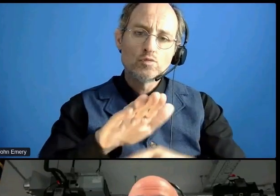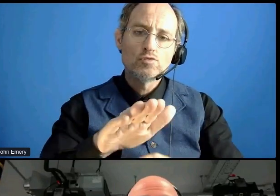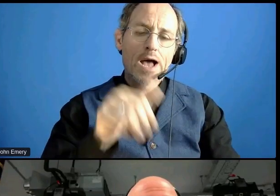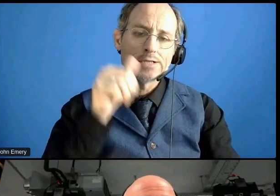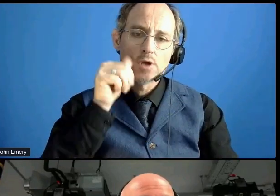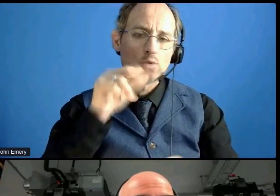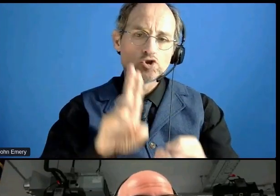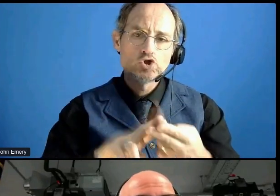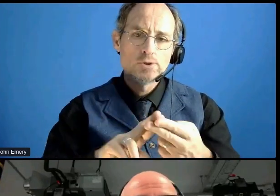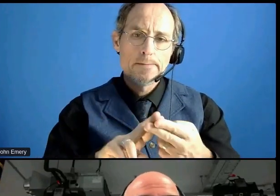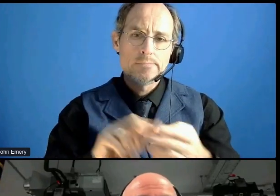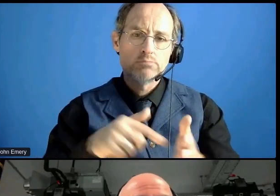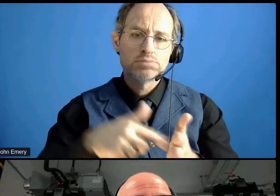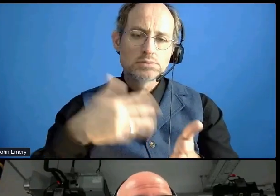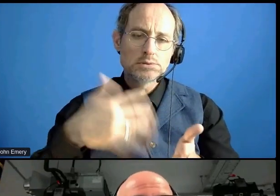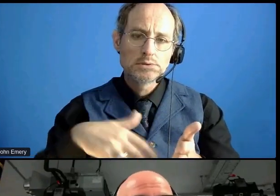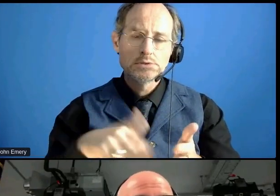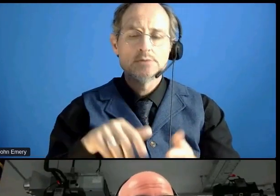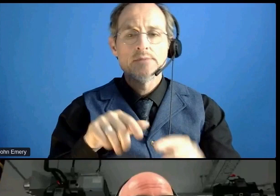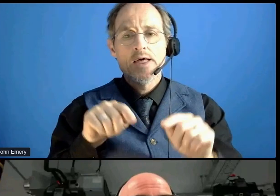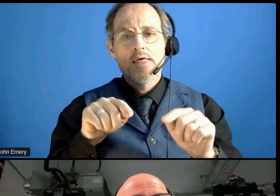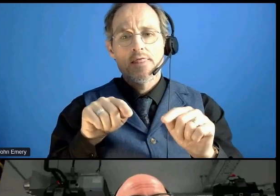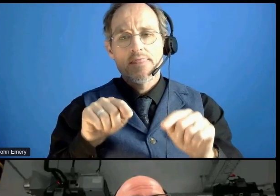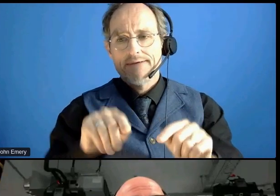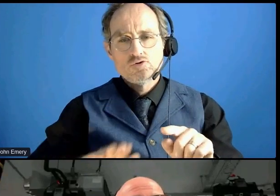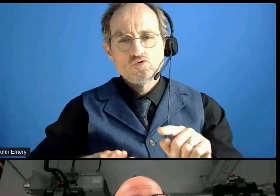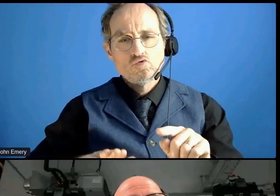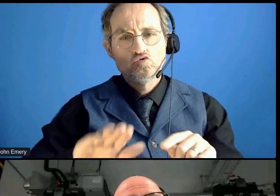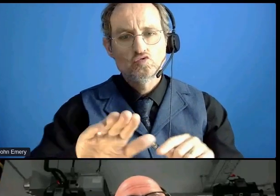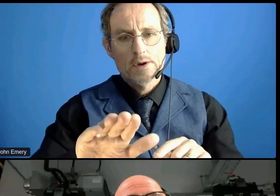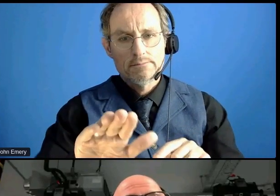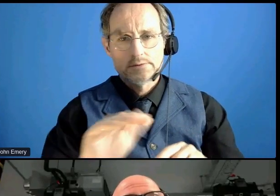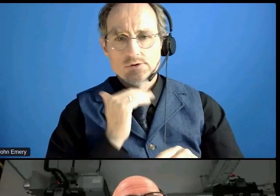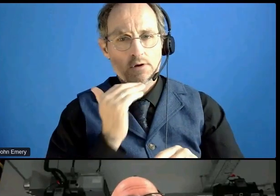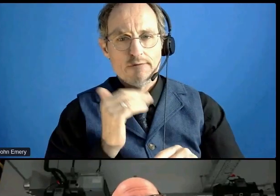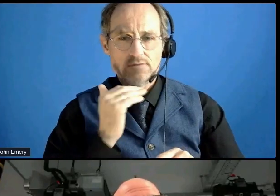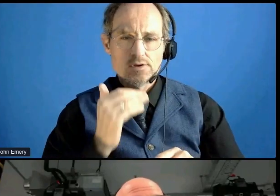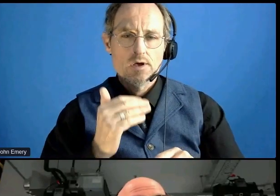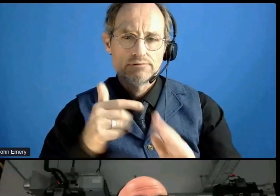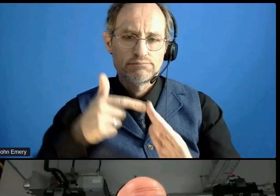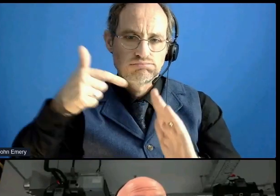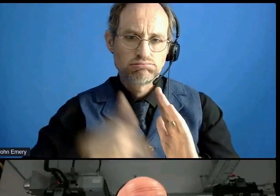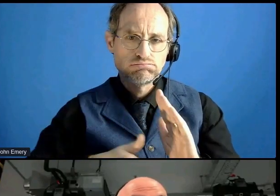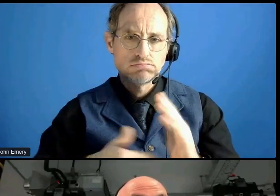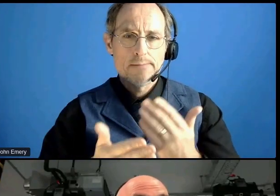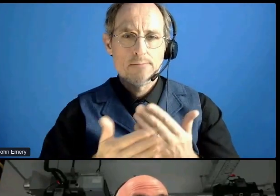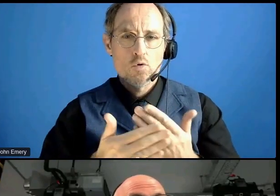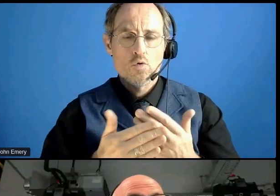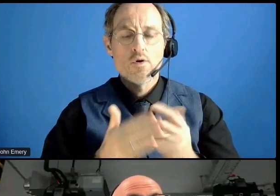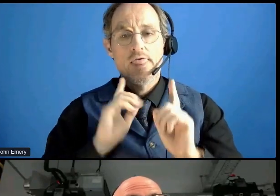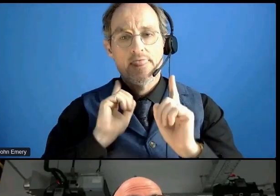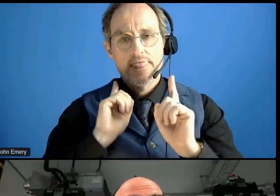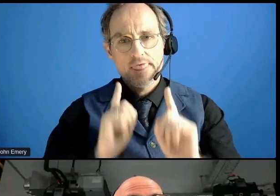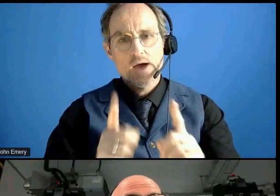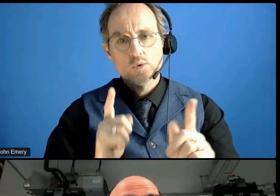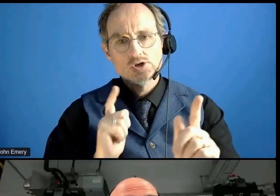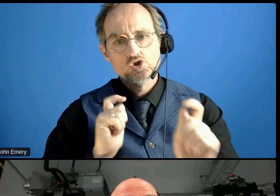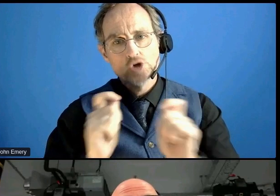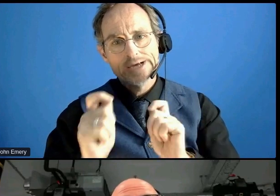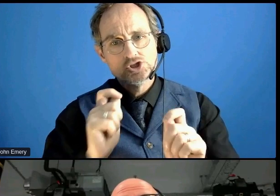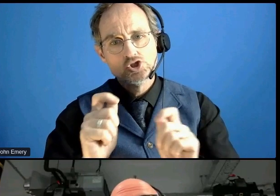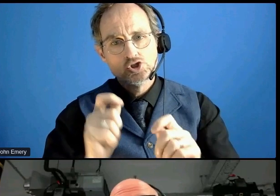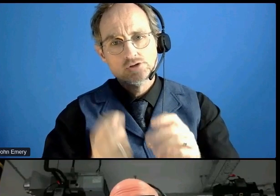that they're missing out on commercially. Plus, well, obviously the moral standpoint is, of course, it's the right thing to do. If we can get that message across